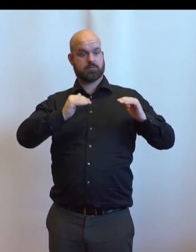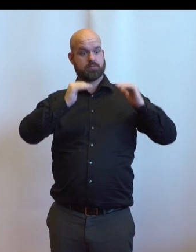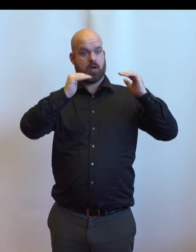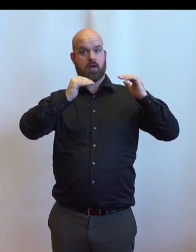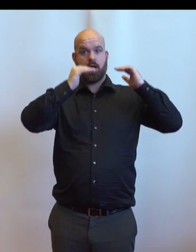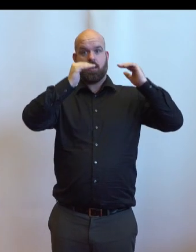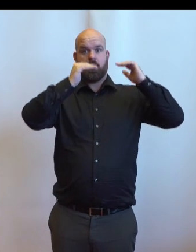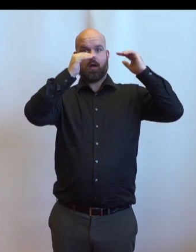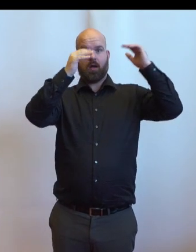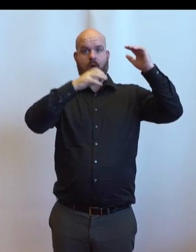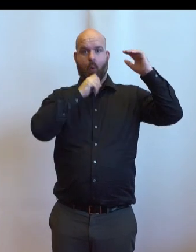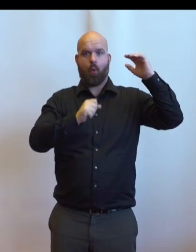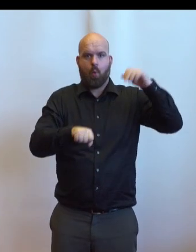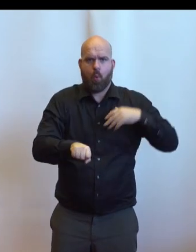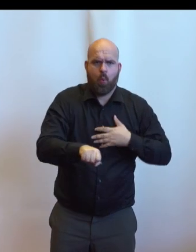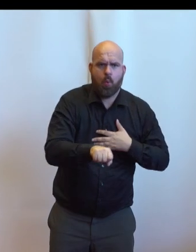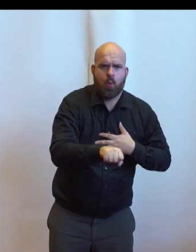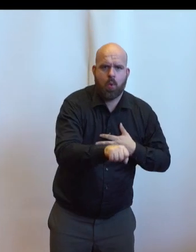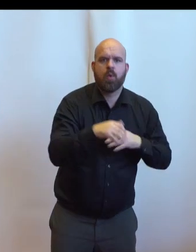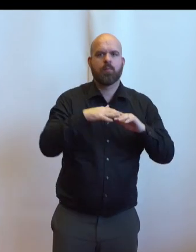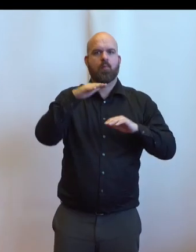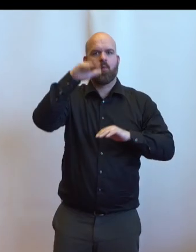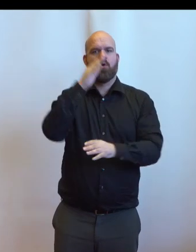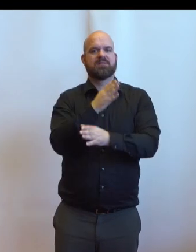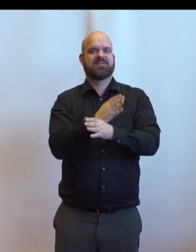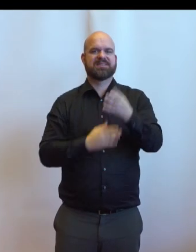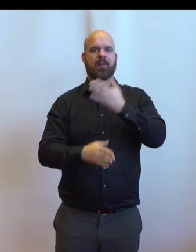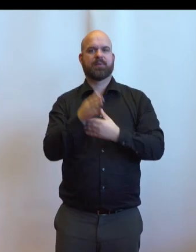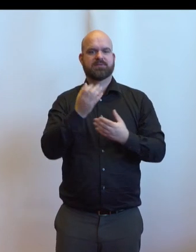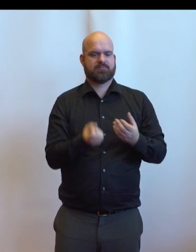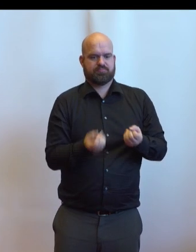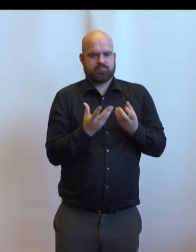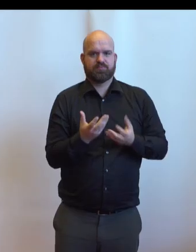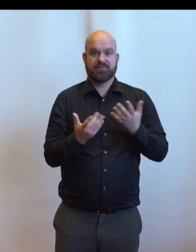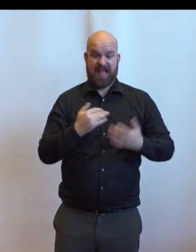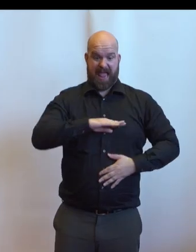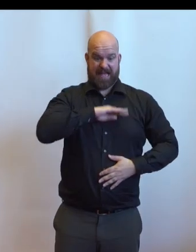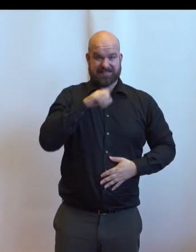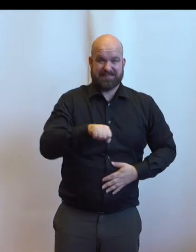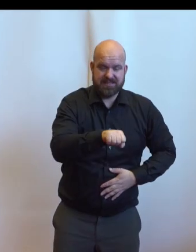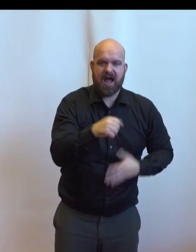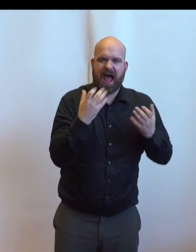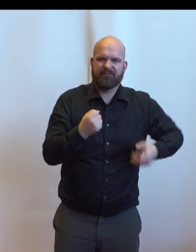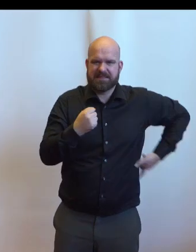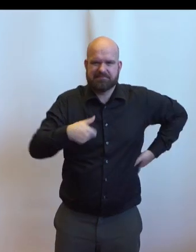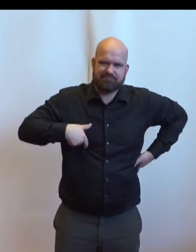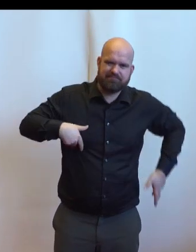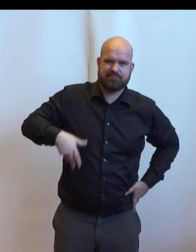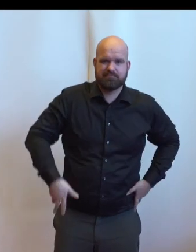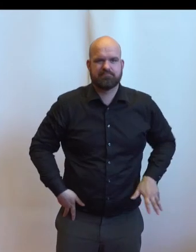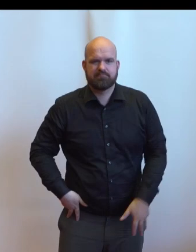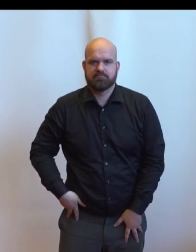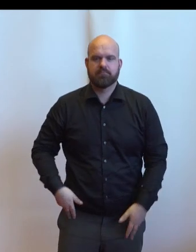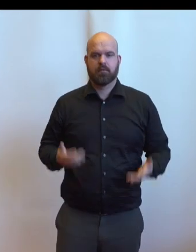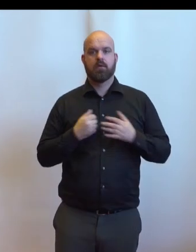than we did when we were young and in our prime. And as a result of which, the likelihood is that the global population of